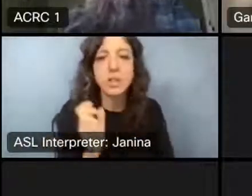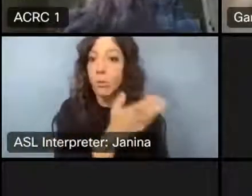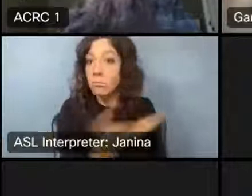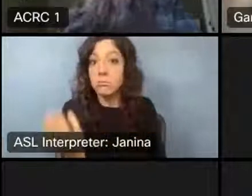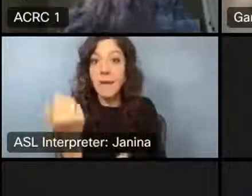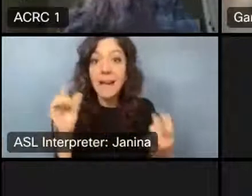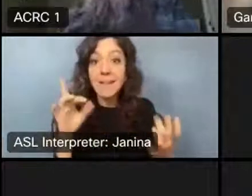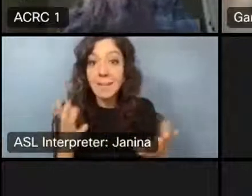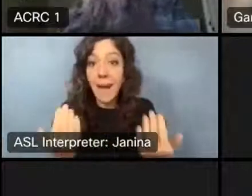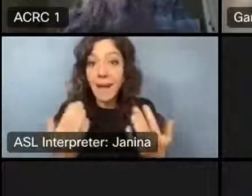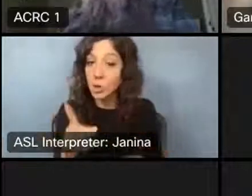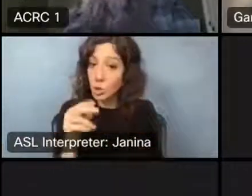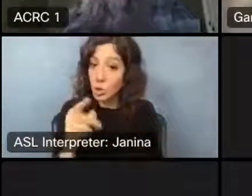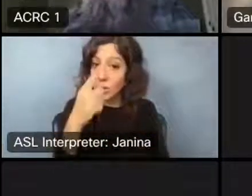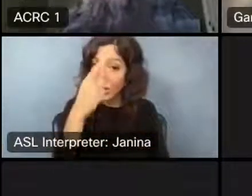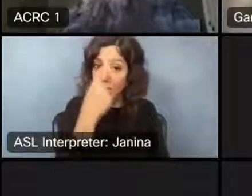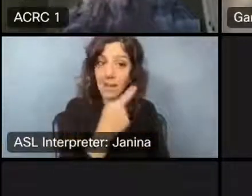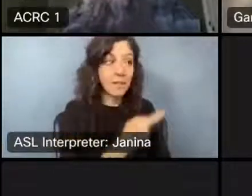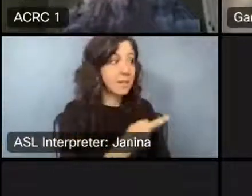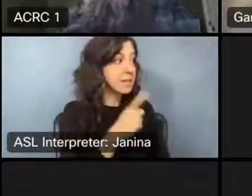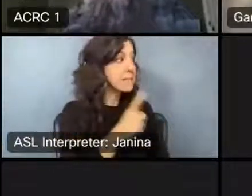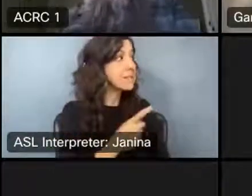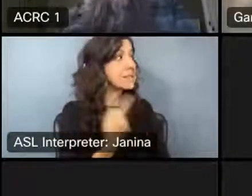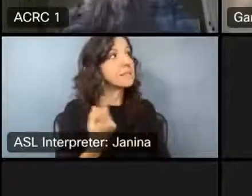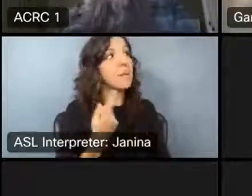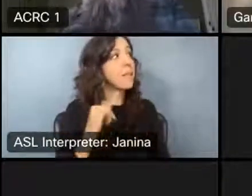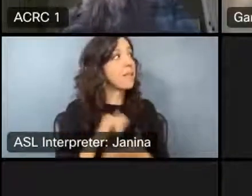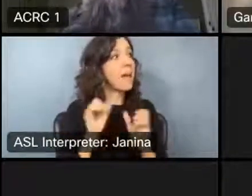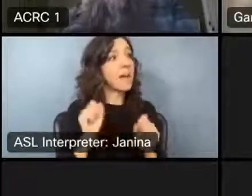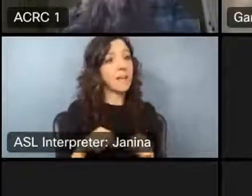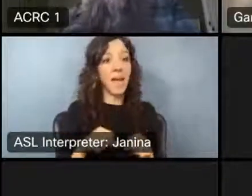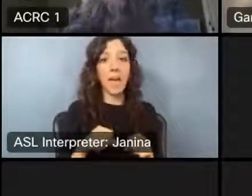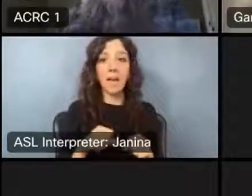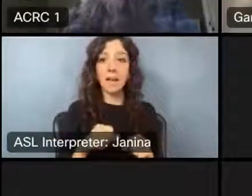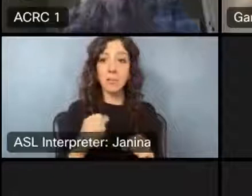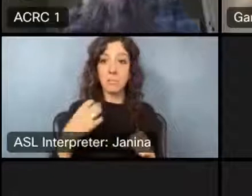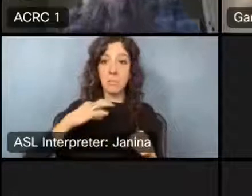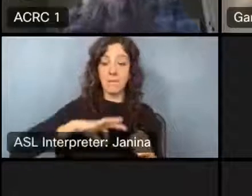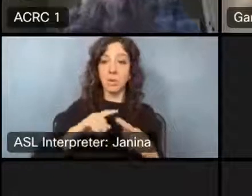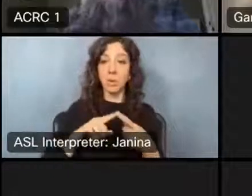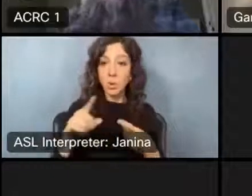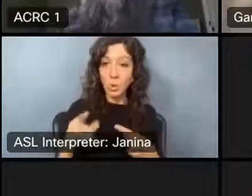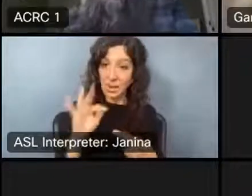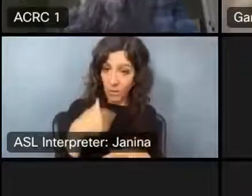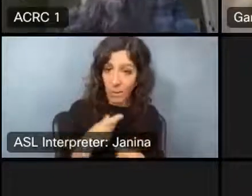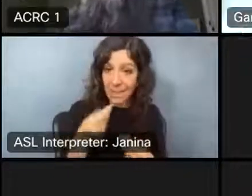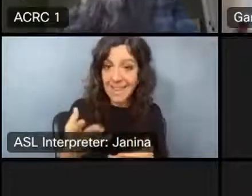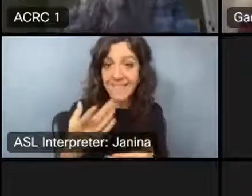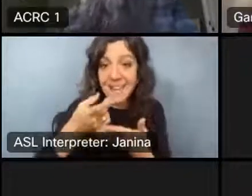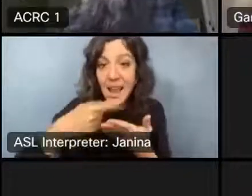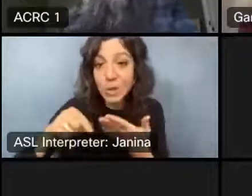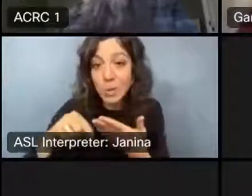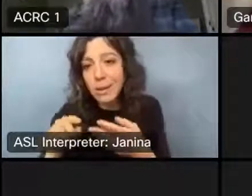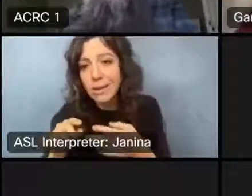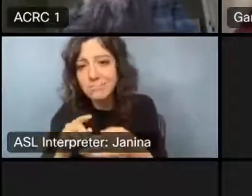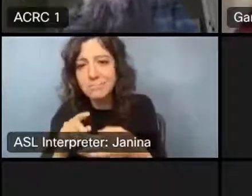will you all find that if we can get something like this to you early next week, that you can maybe start working on some of these. And I would love to